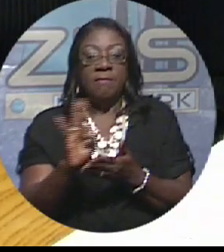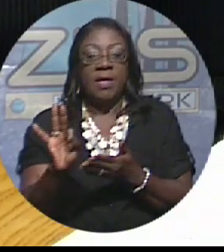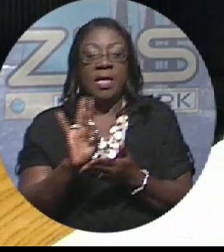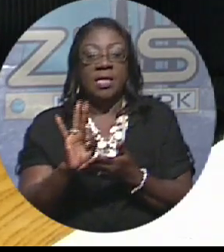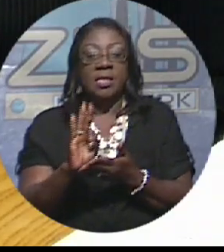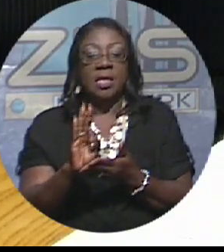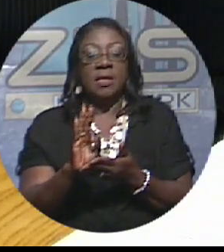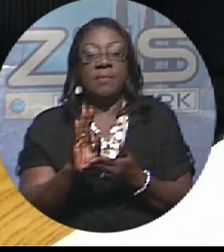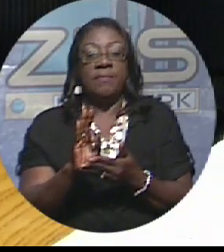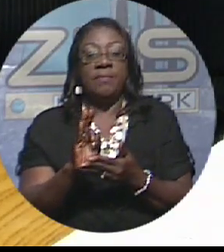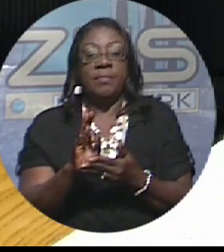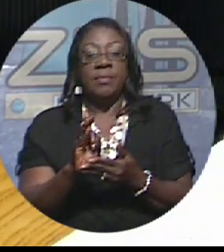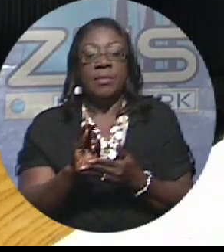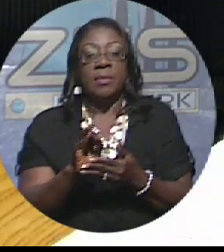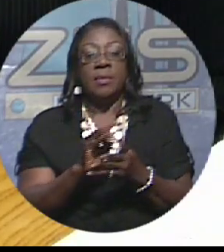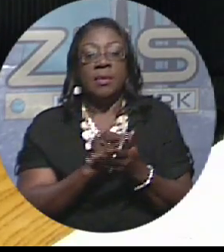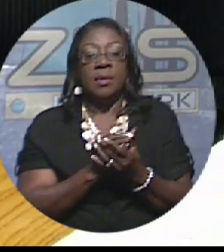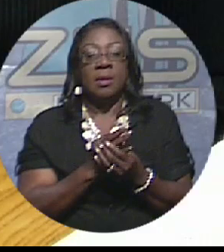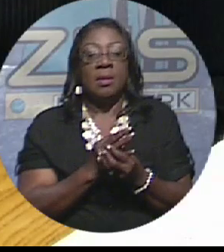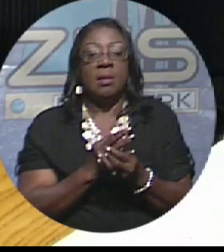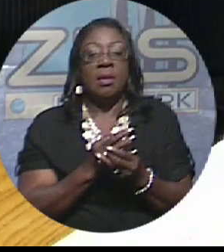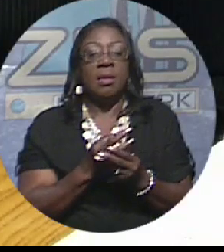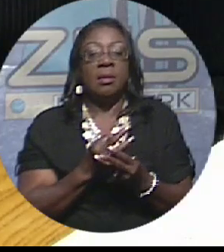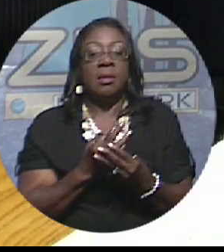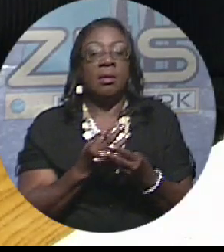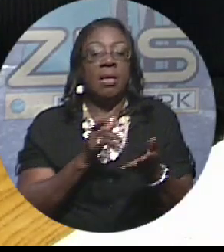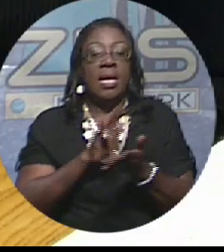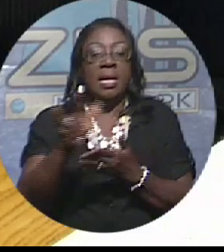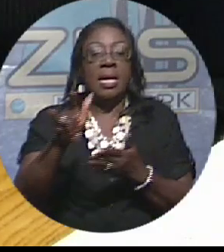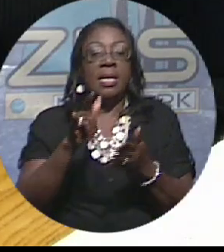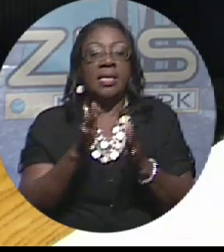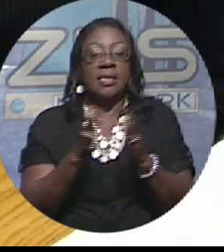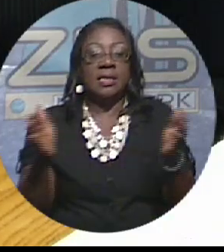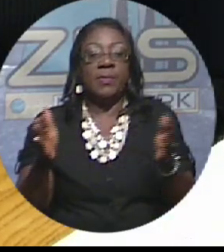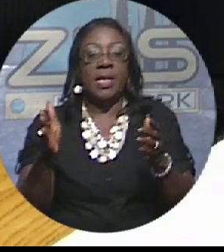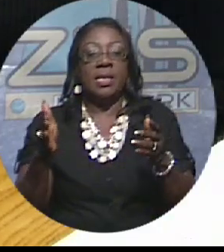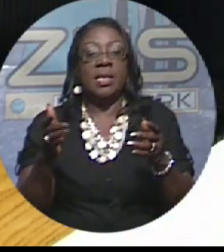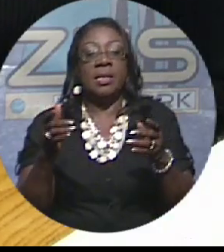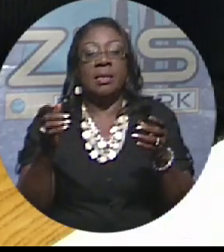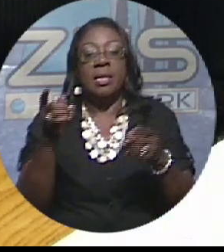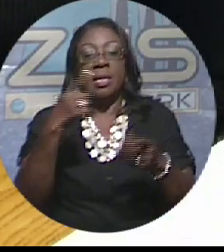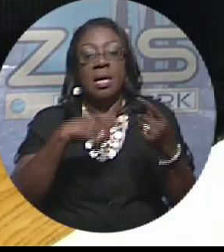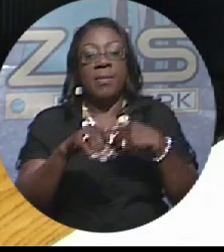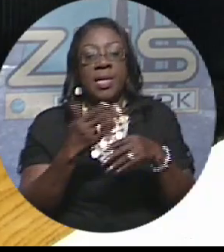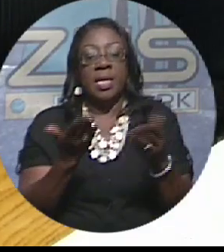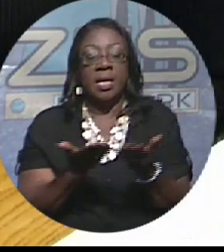income. And as I say, British Airways is expanding the number of seats coming into the country, according to our tourism minister.